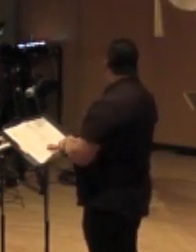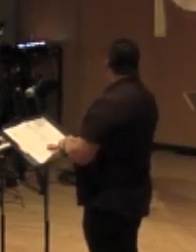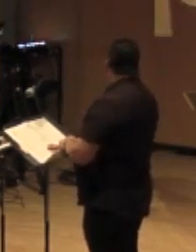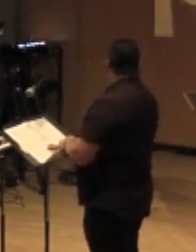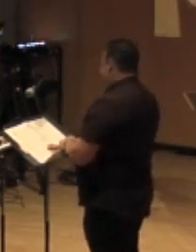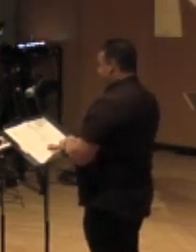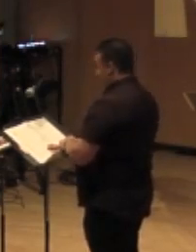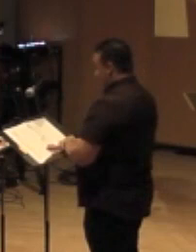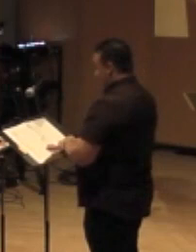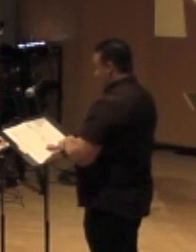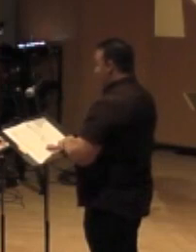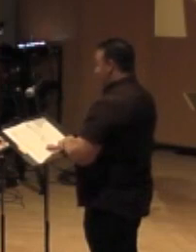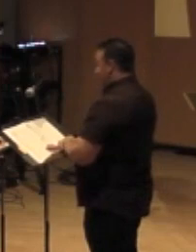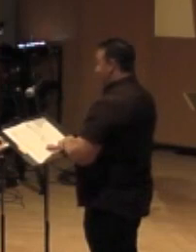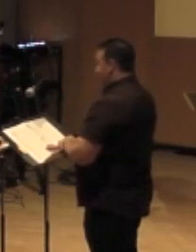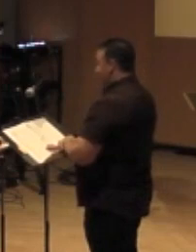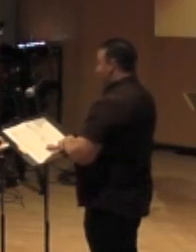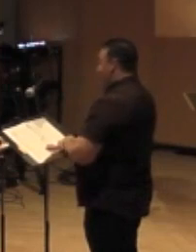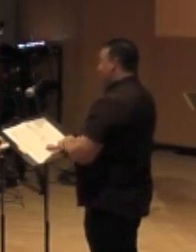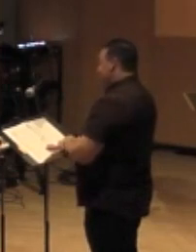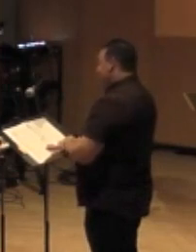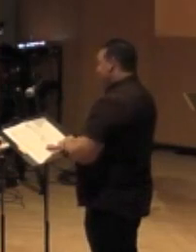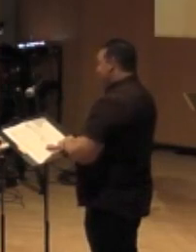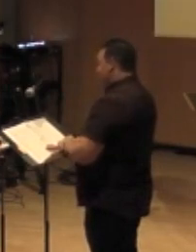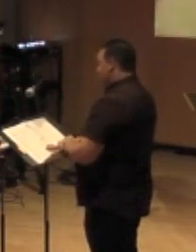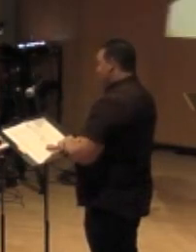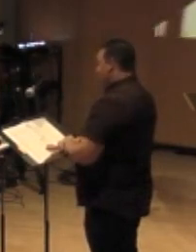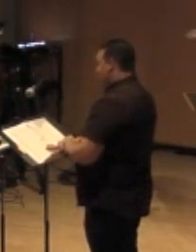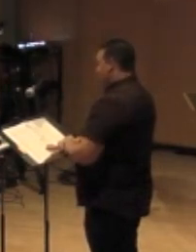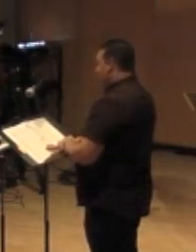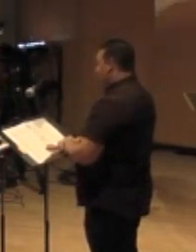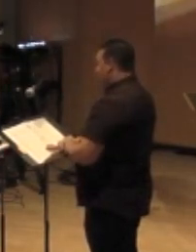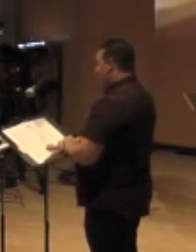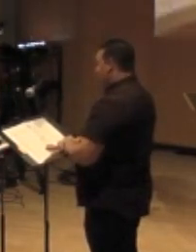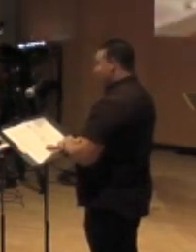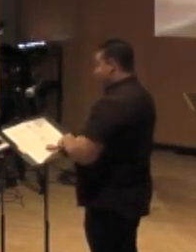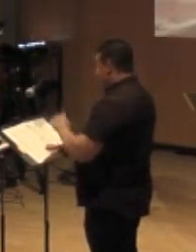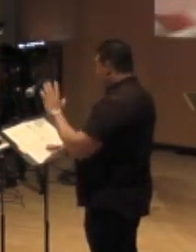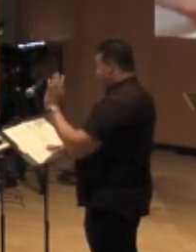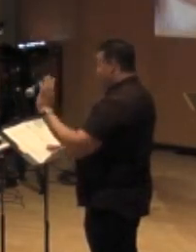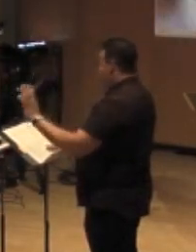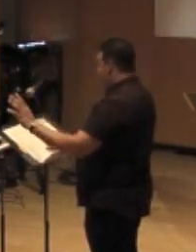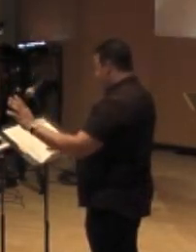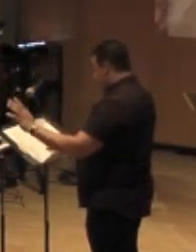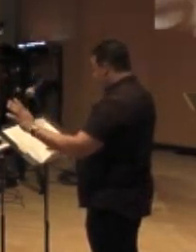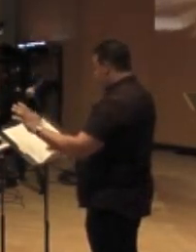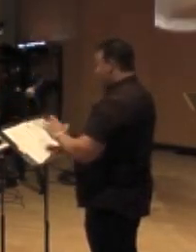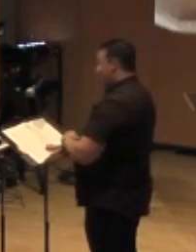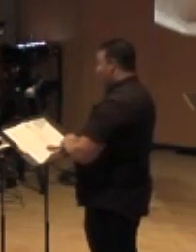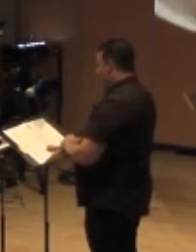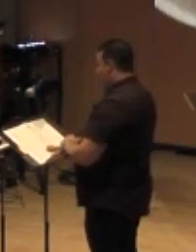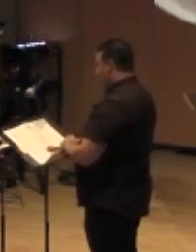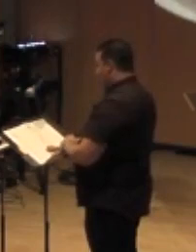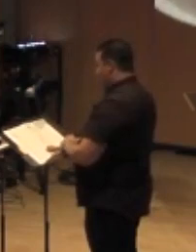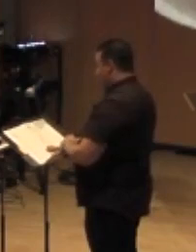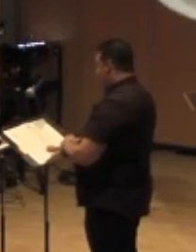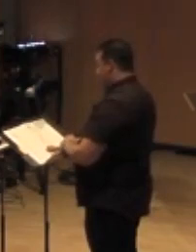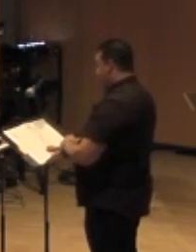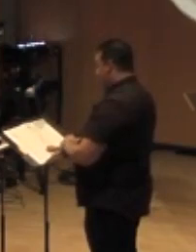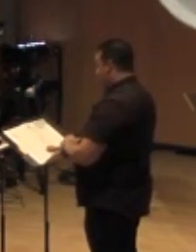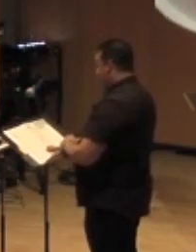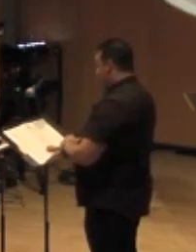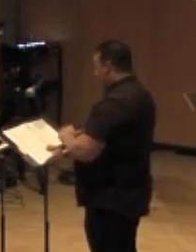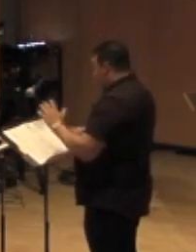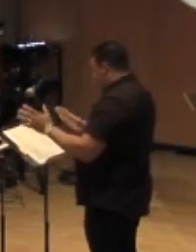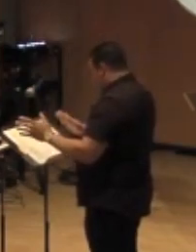but I have like you say become something of a Hermit or